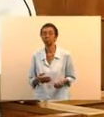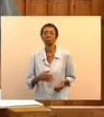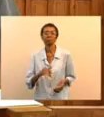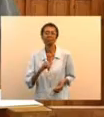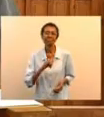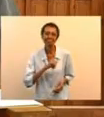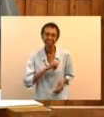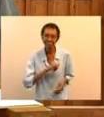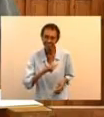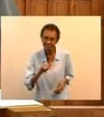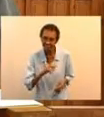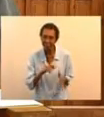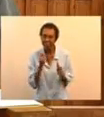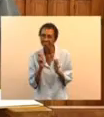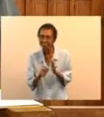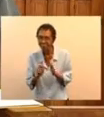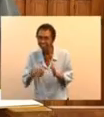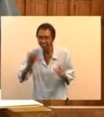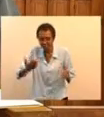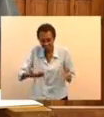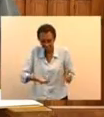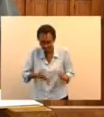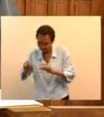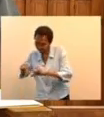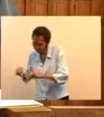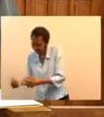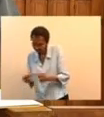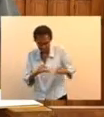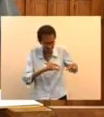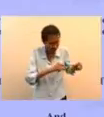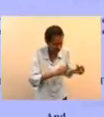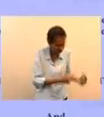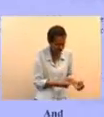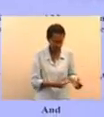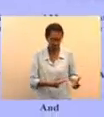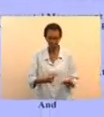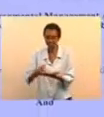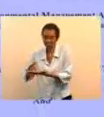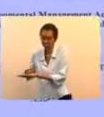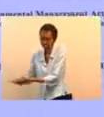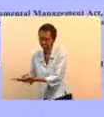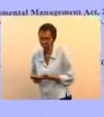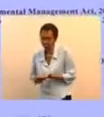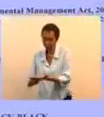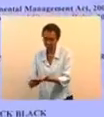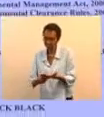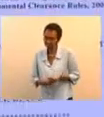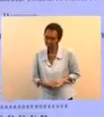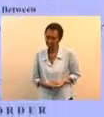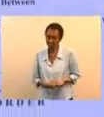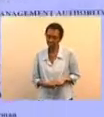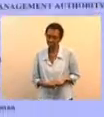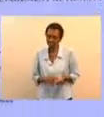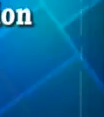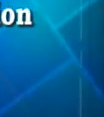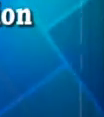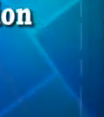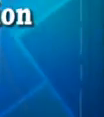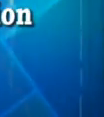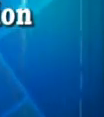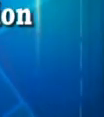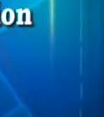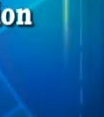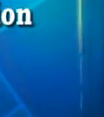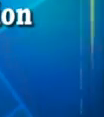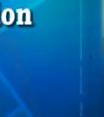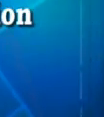any time after the matter is commenced, the court can invite the parties to consider mediation.